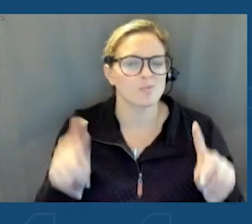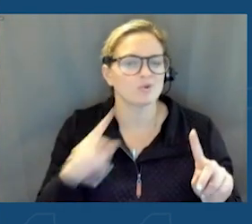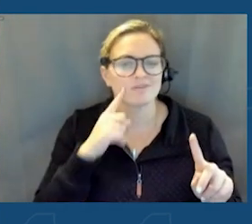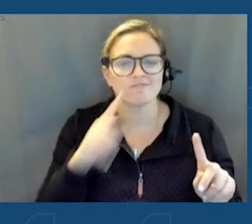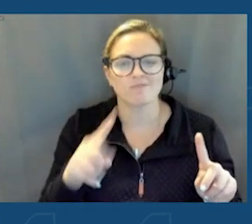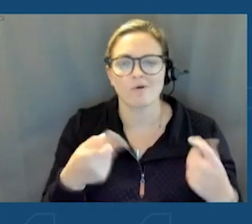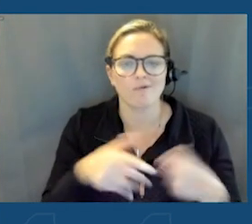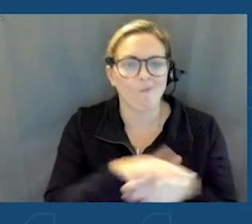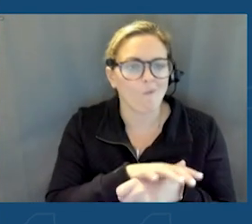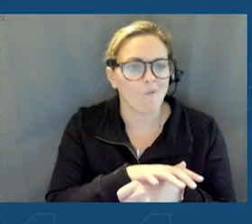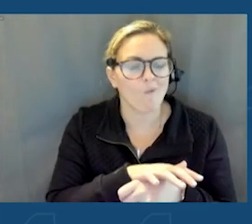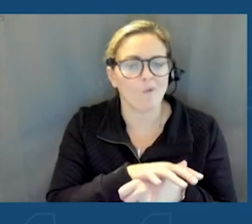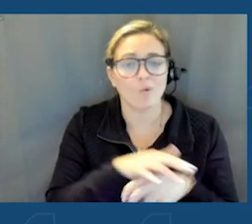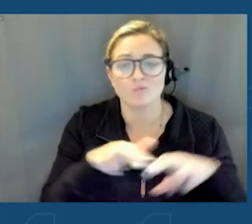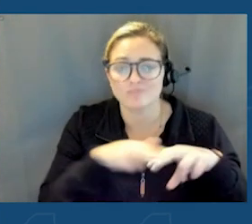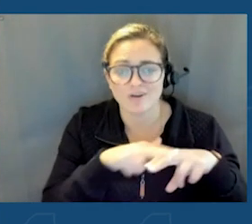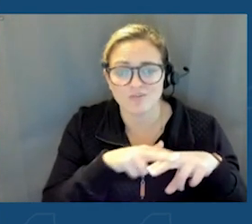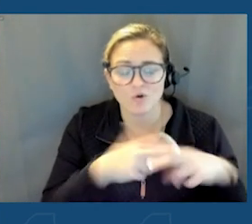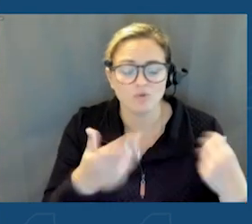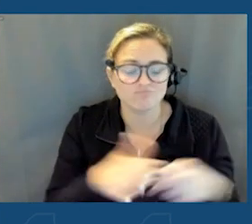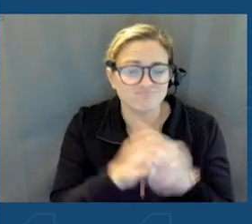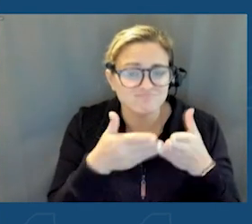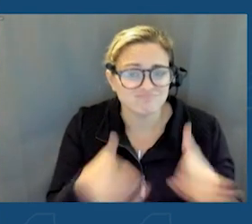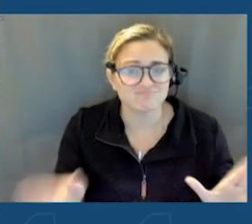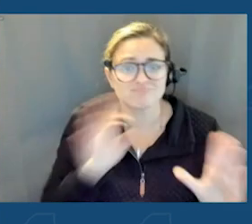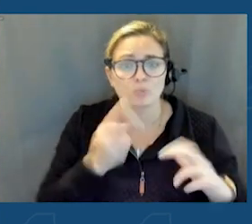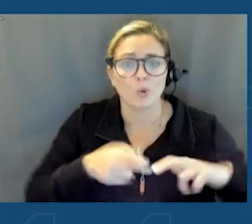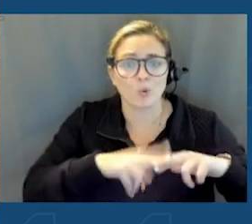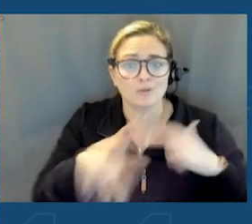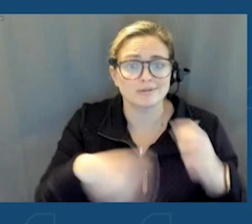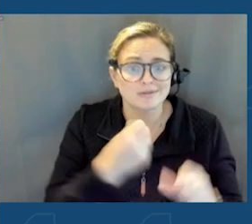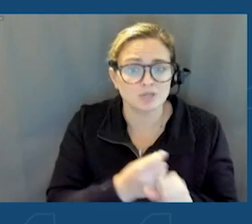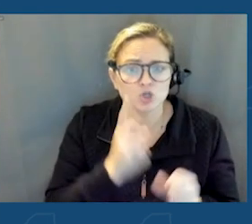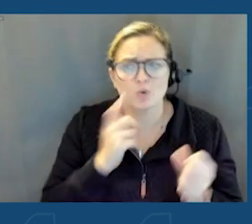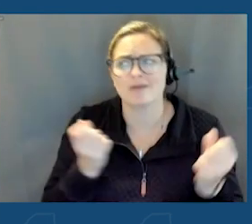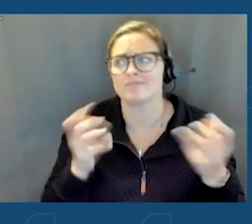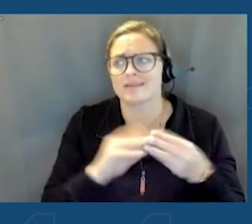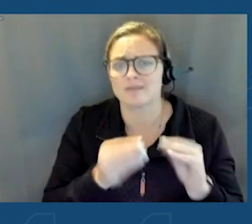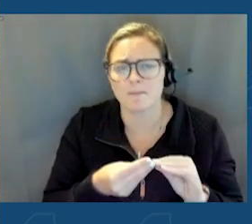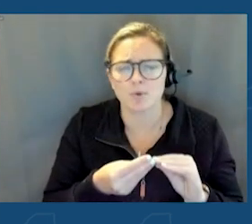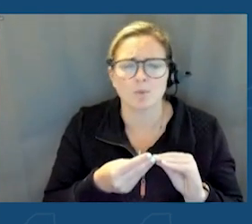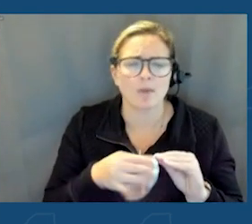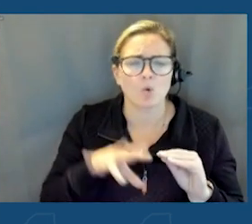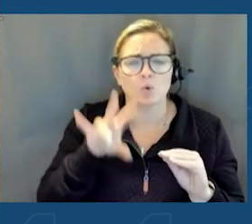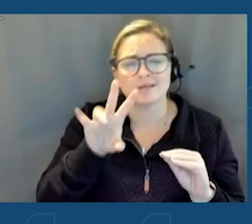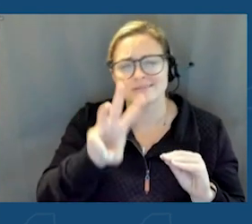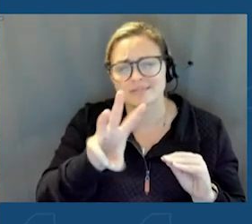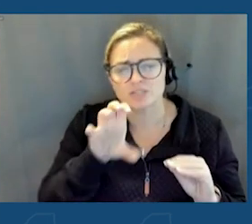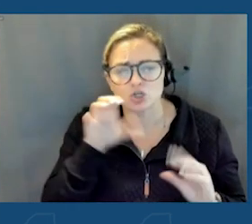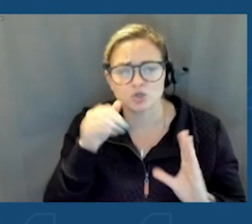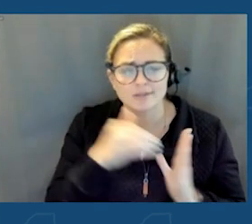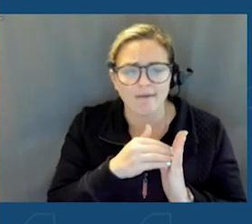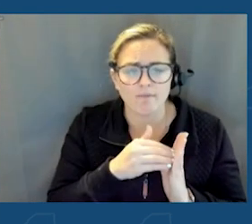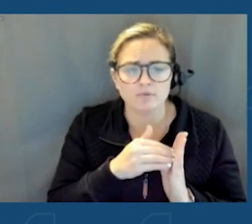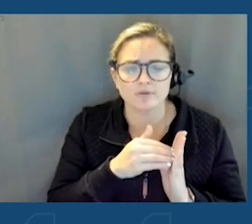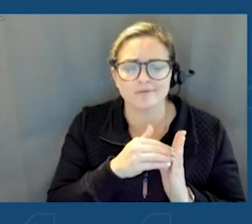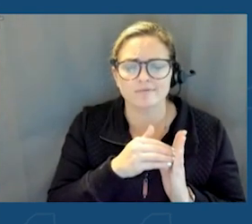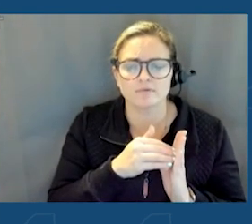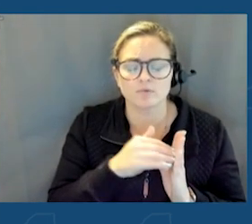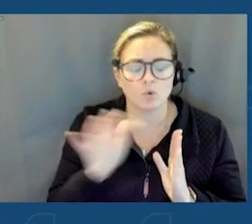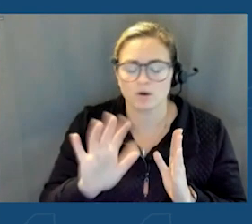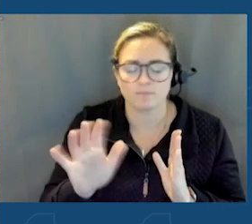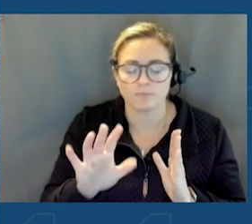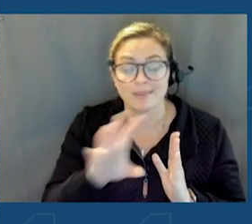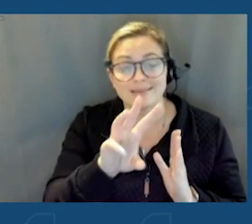whole railroad overall to increase this year. You have the numbers, Jano, but from over about 600,000 to over